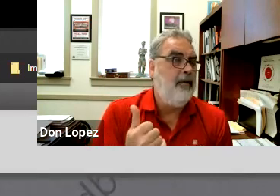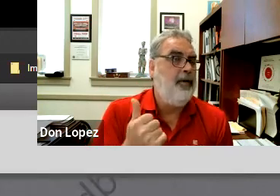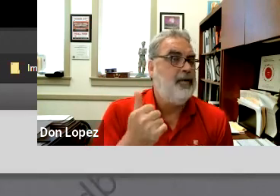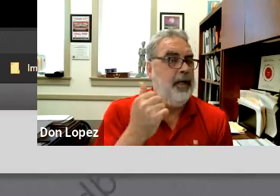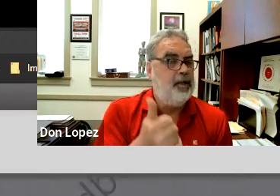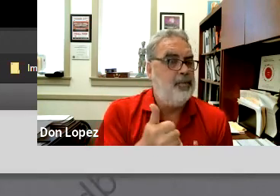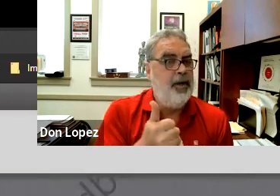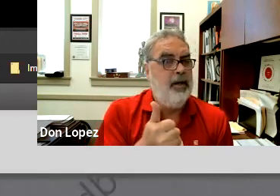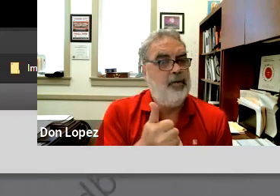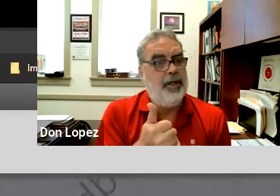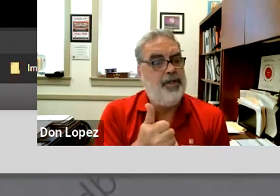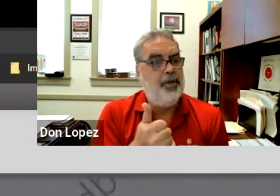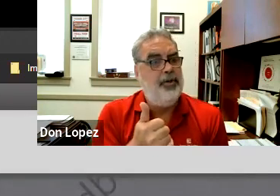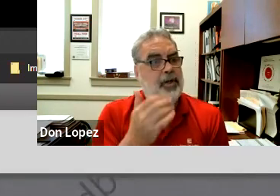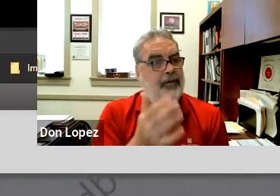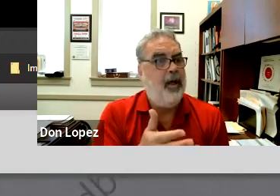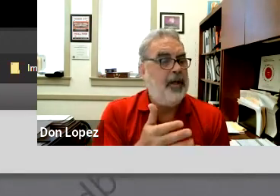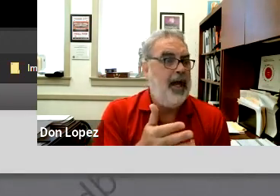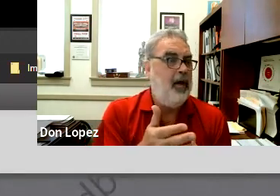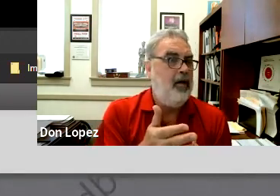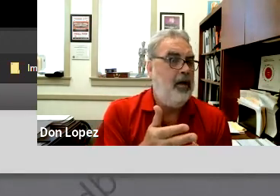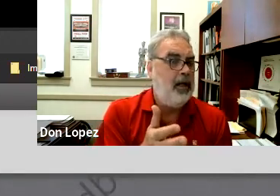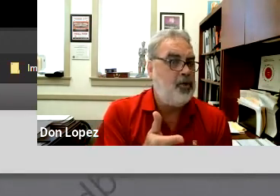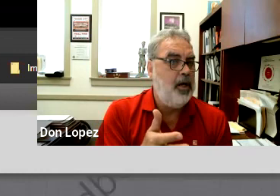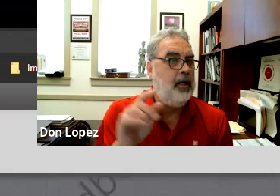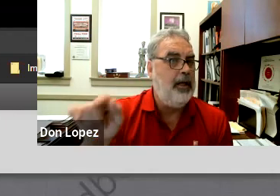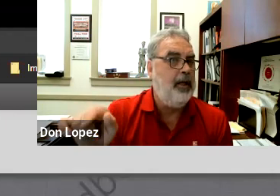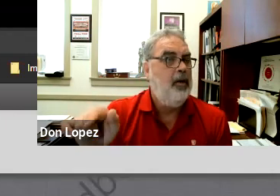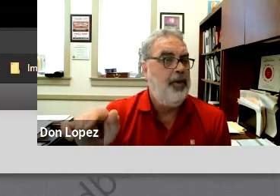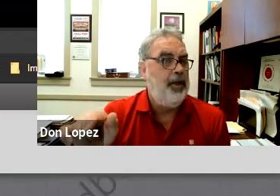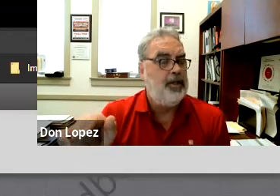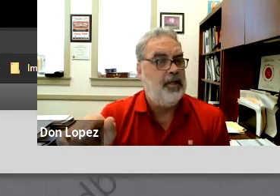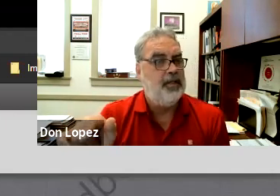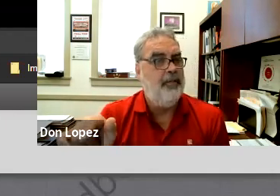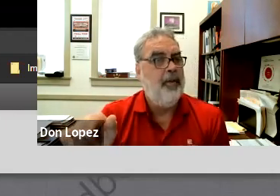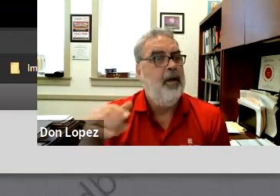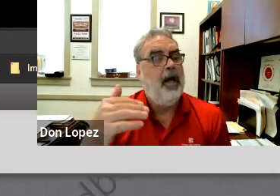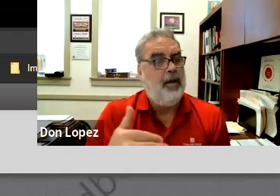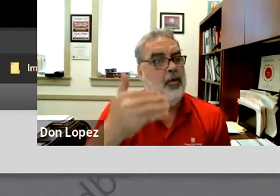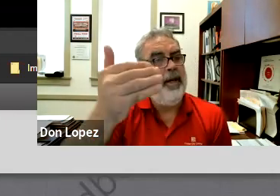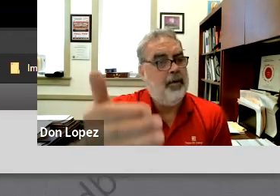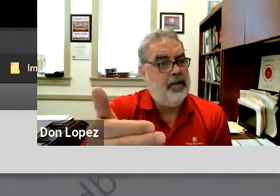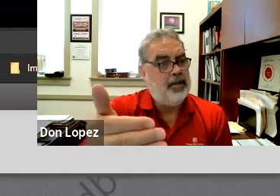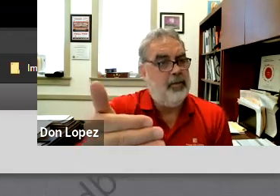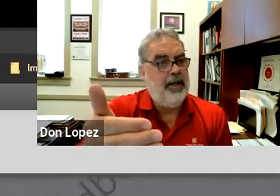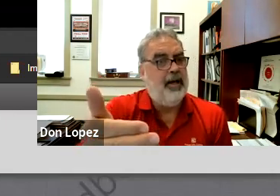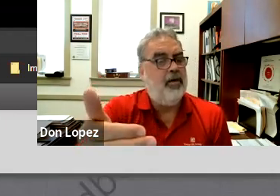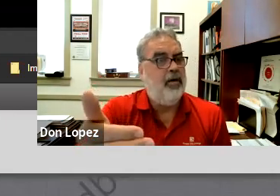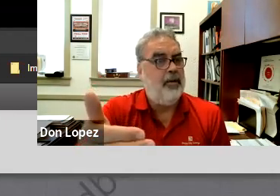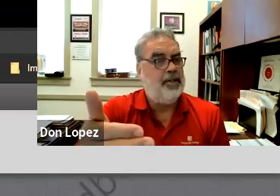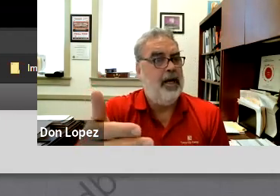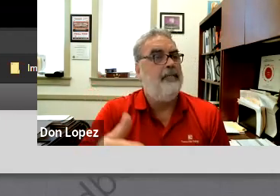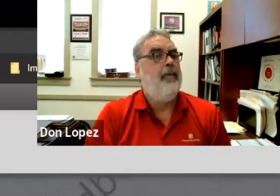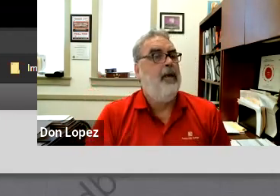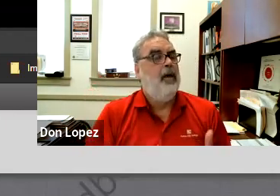my office in the spring of 22 to develop the catalog electronically within this system. And then we'll be able to display that on